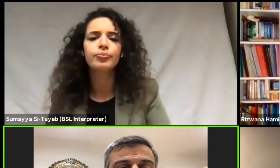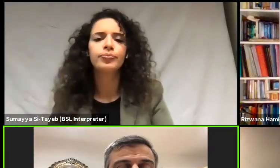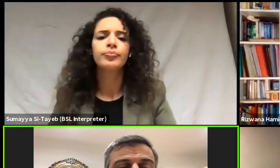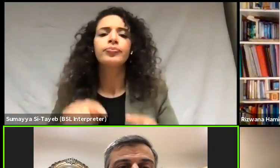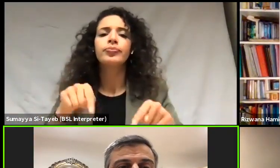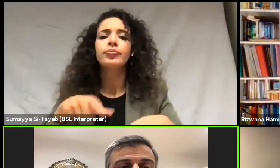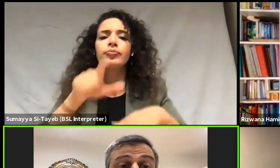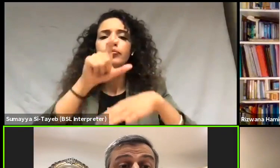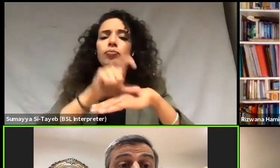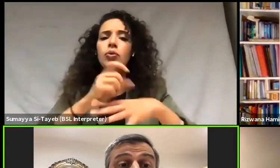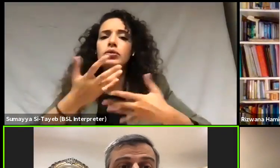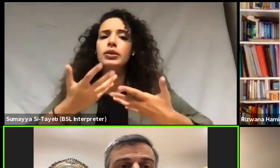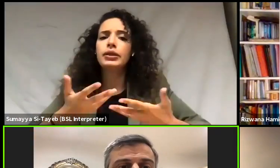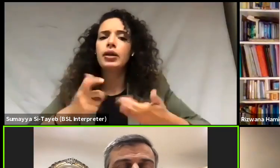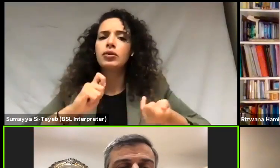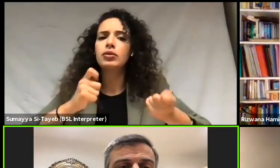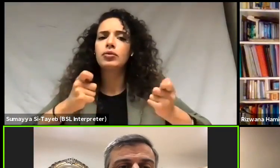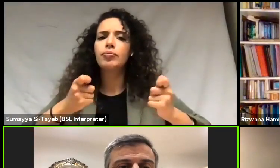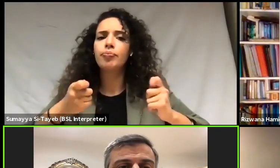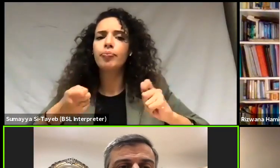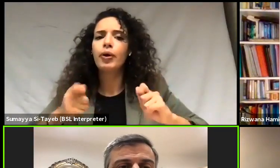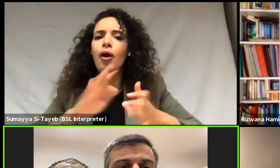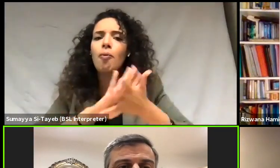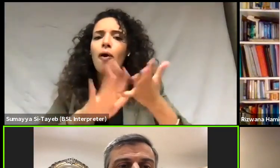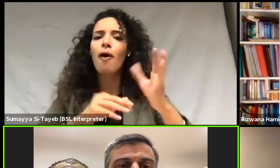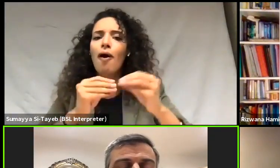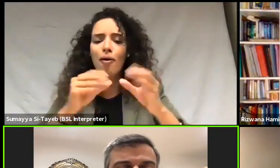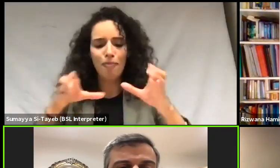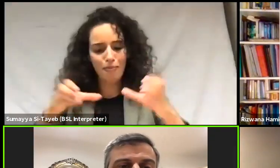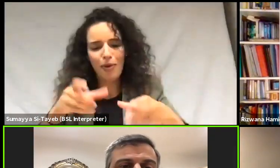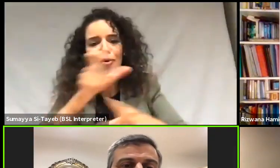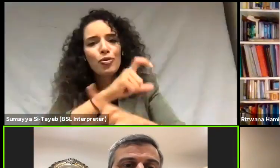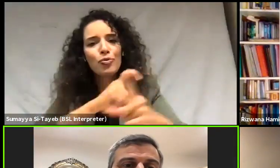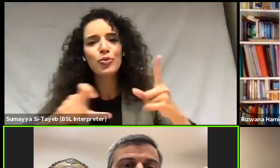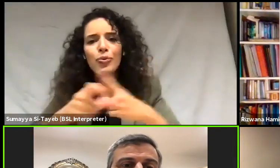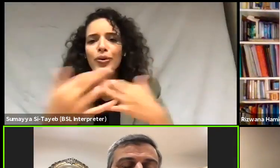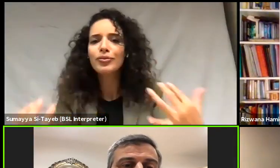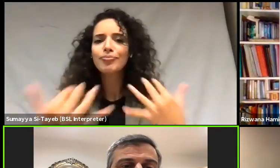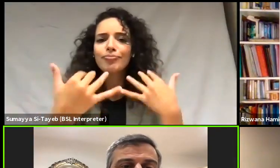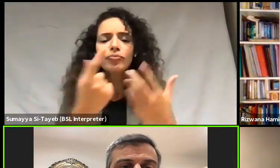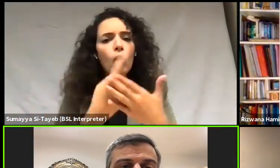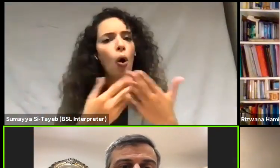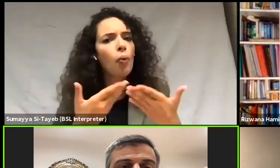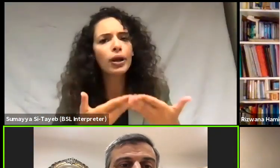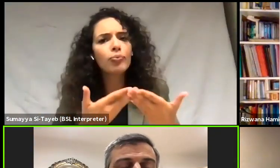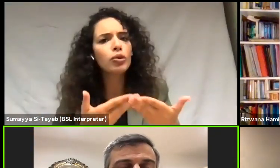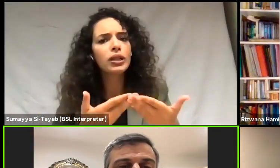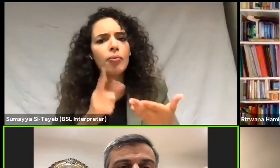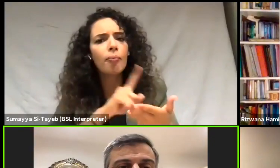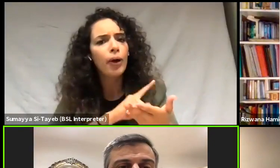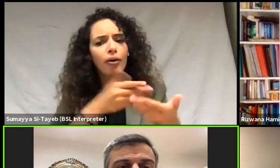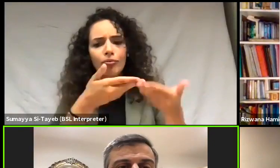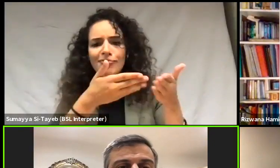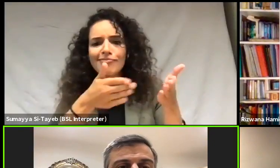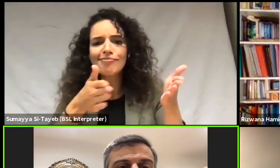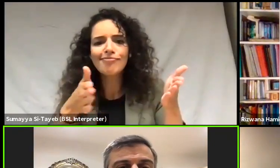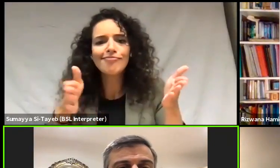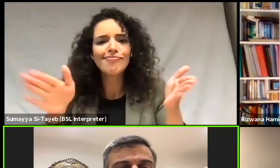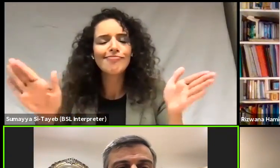is become a hub for the community, not just only the Muslim community, but the wider community as